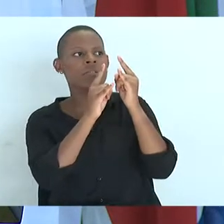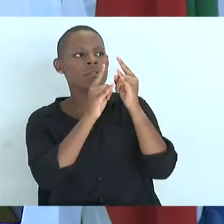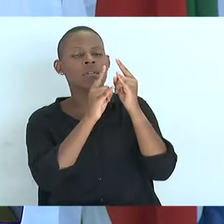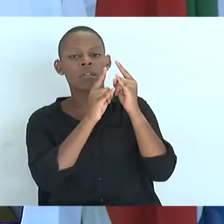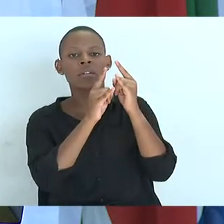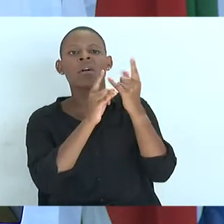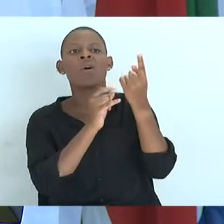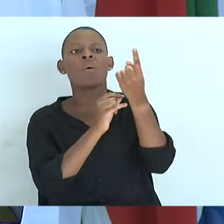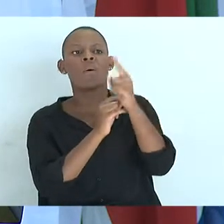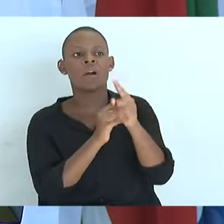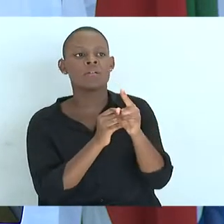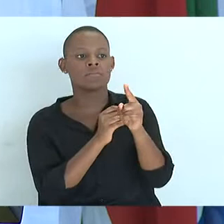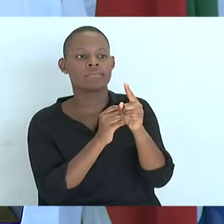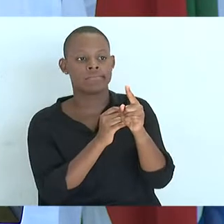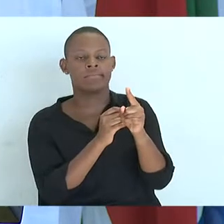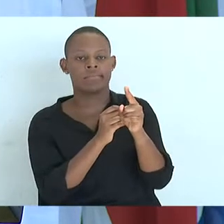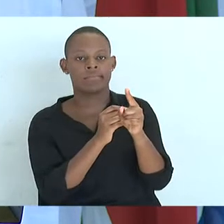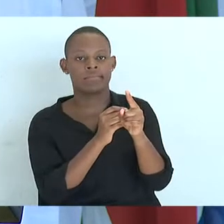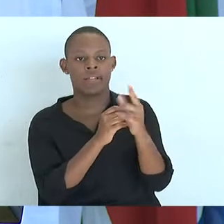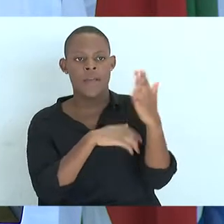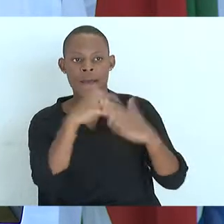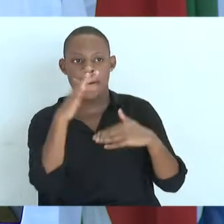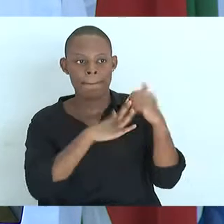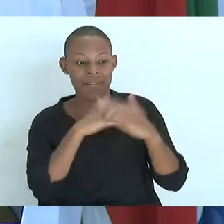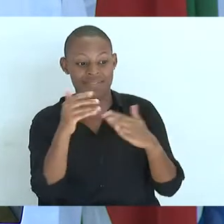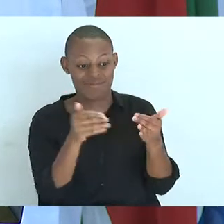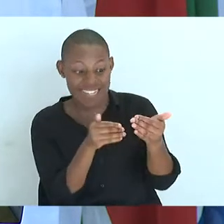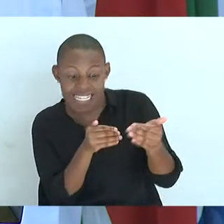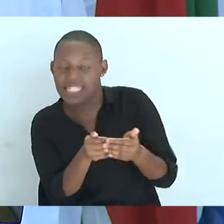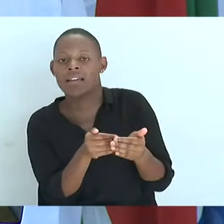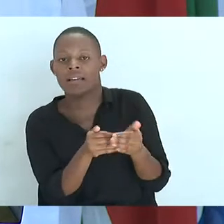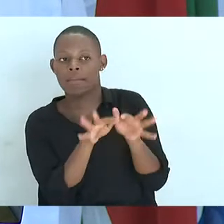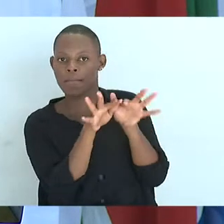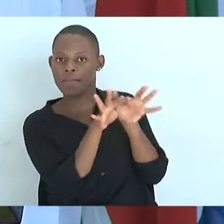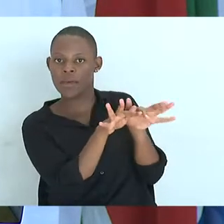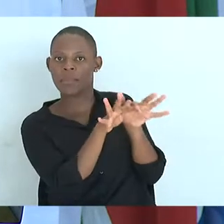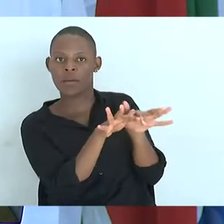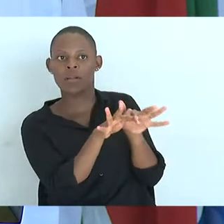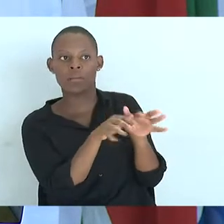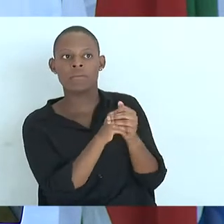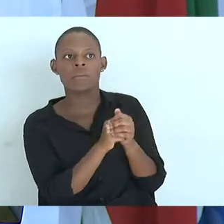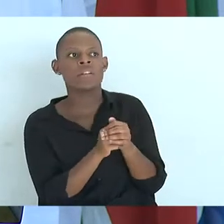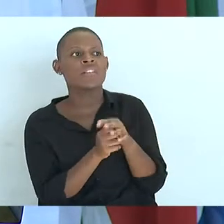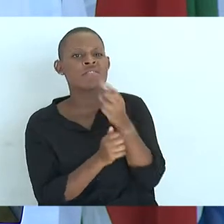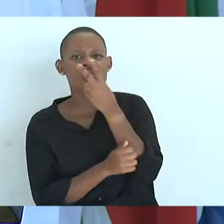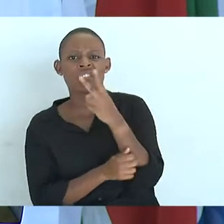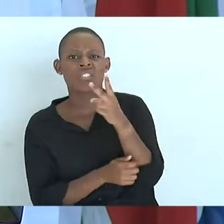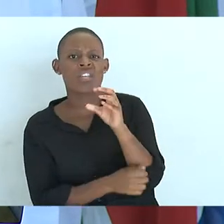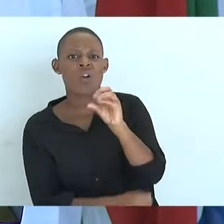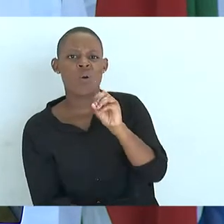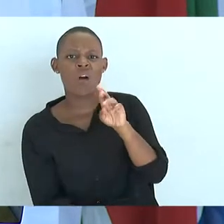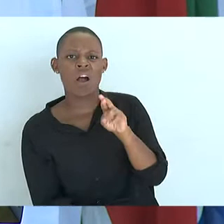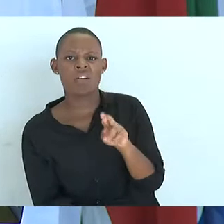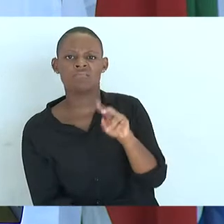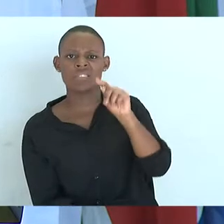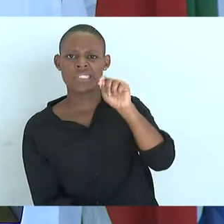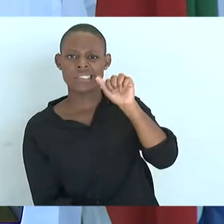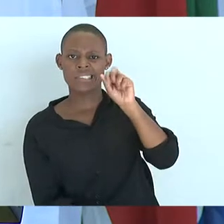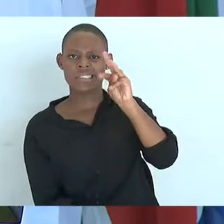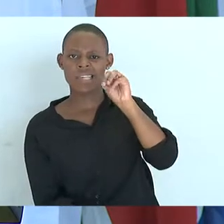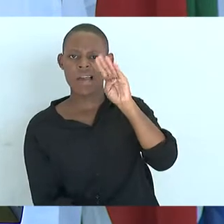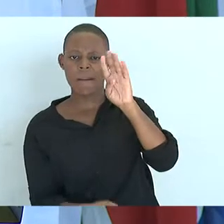the people. So umasibuka abantu base OR Tambo, Gwala,